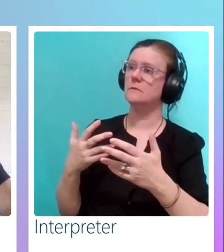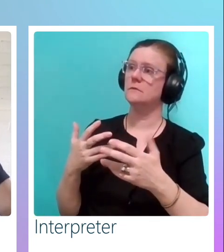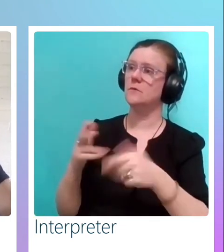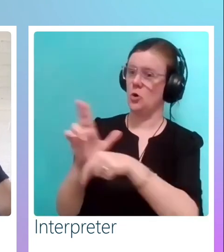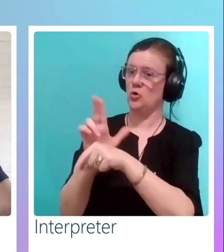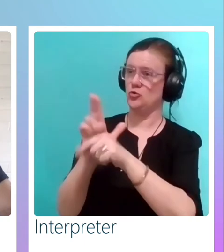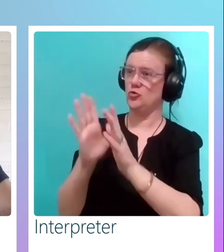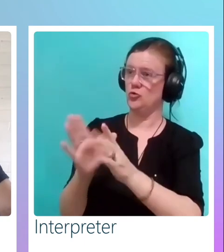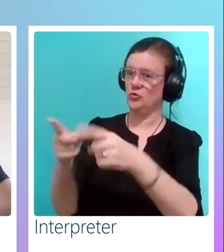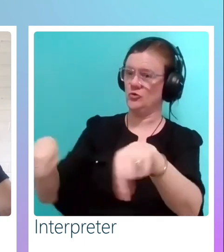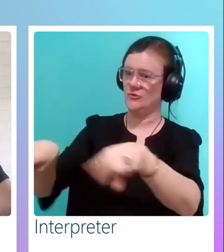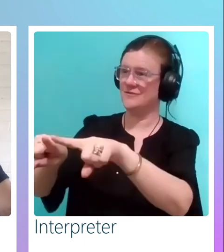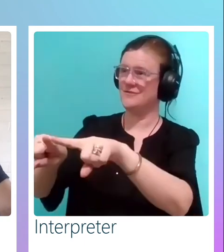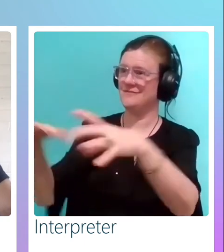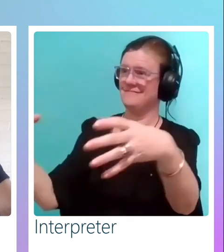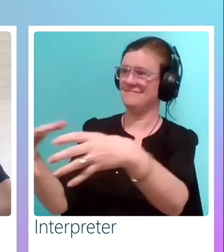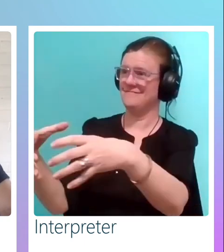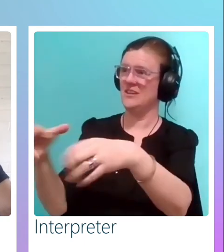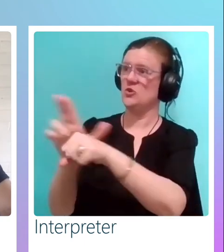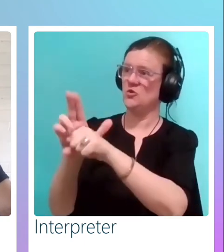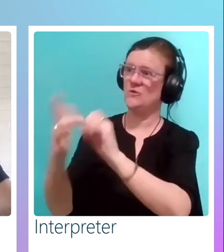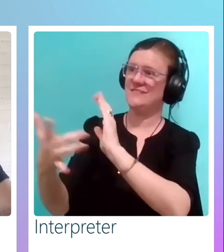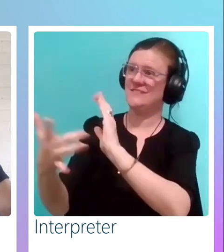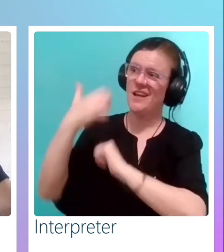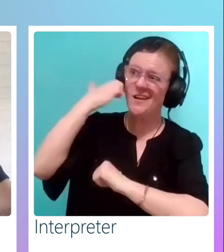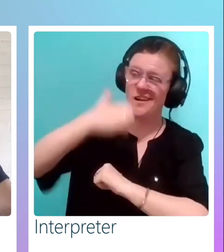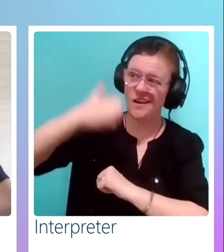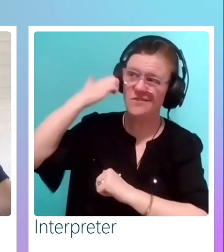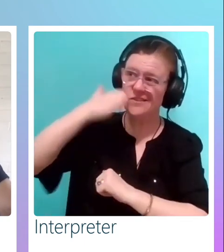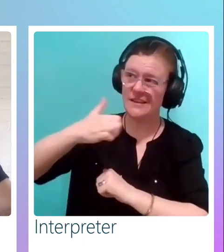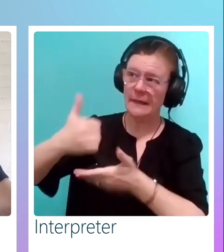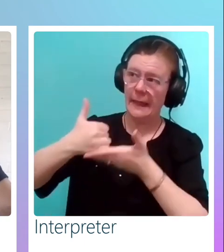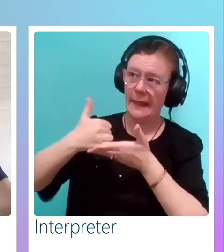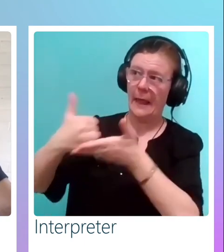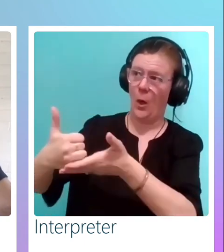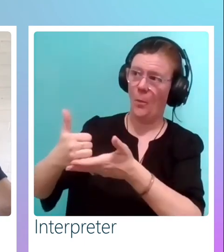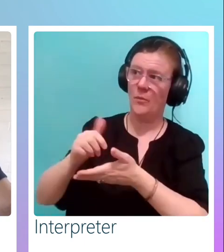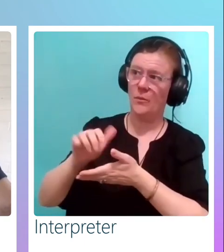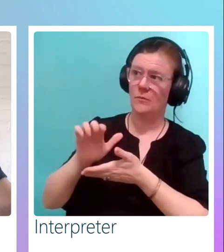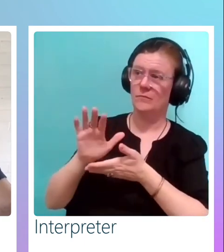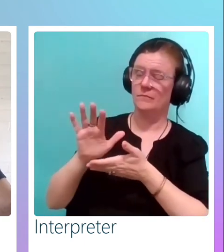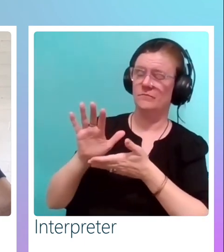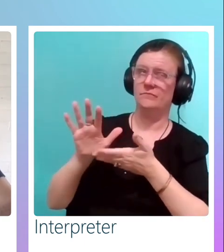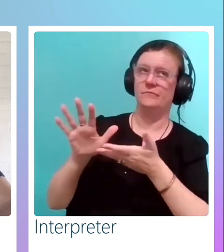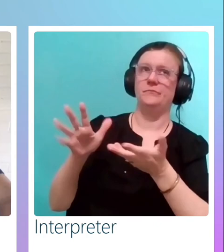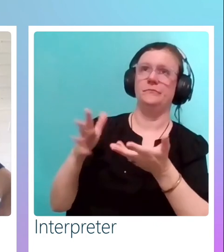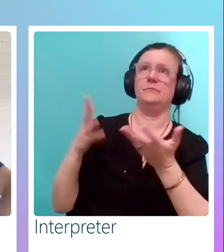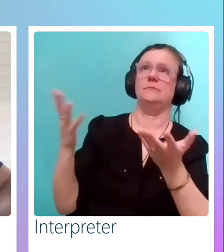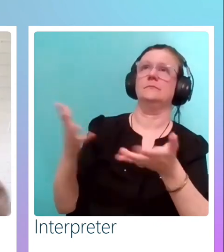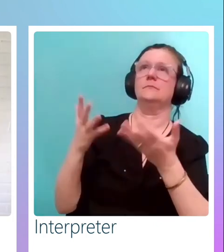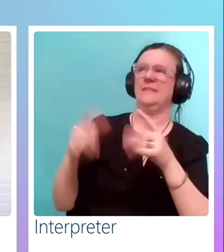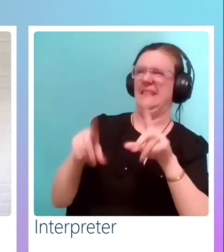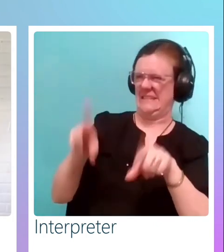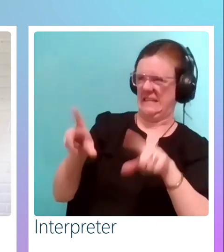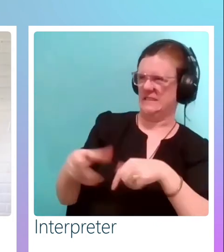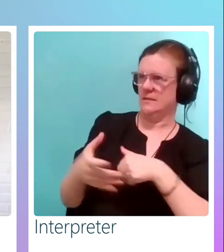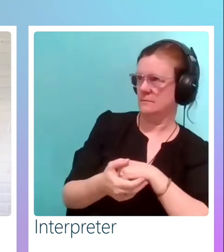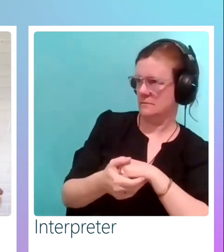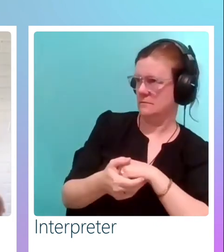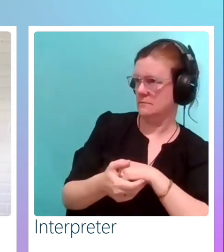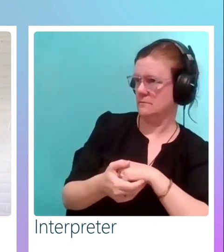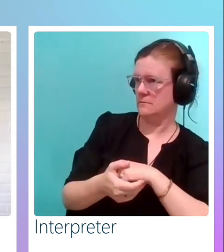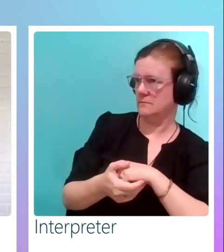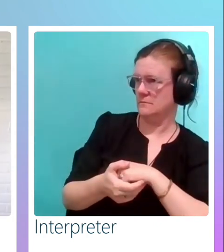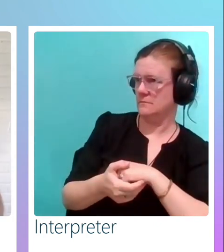to use these technologies day to day who assist with you who assist with this testing for you?